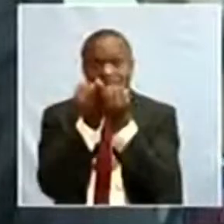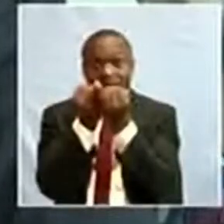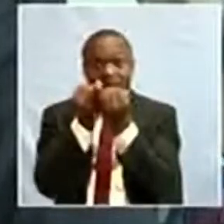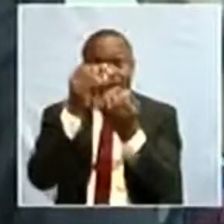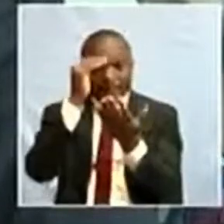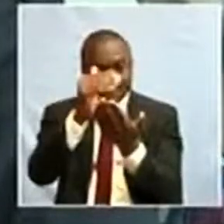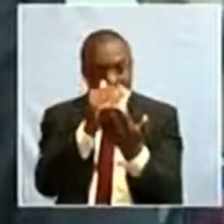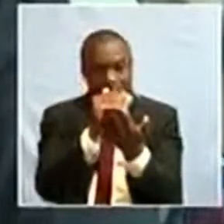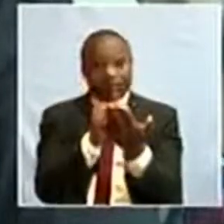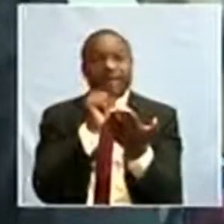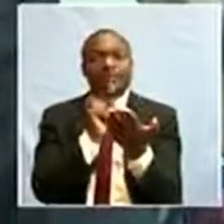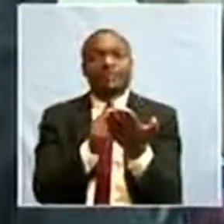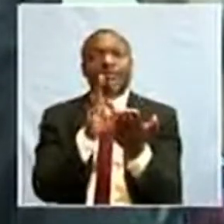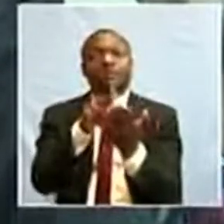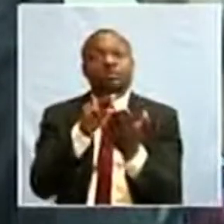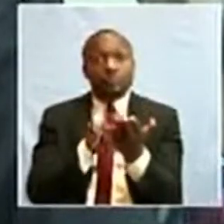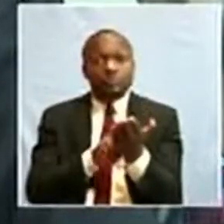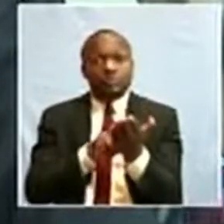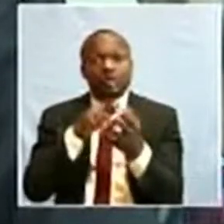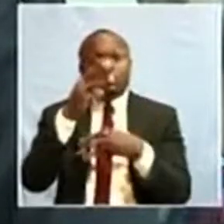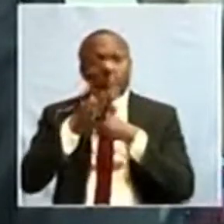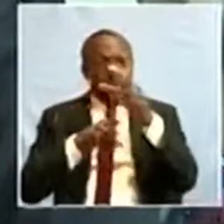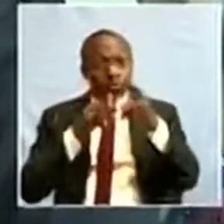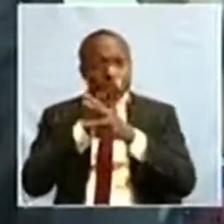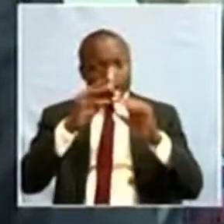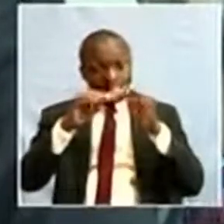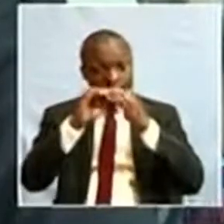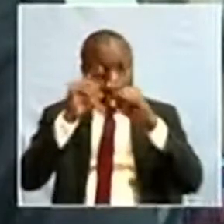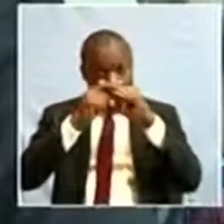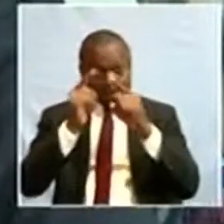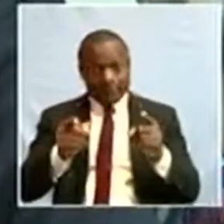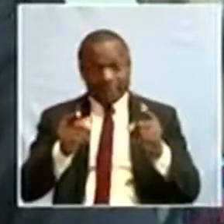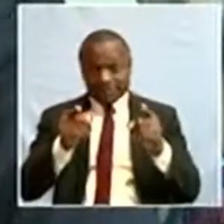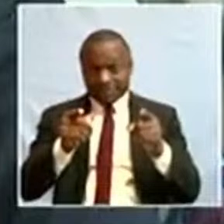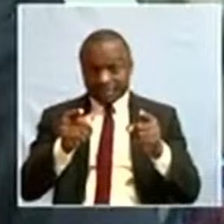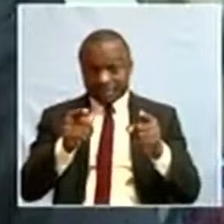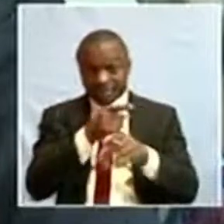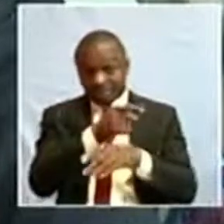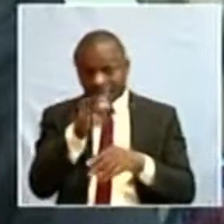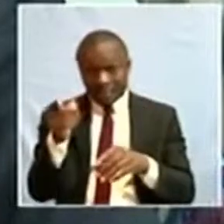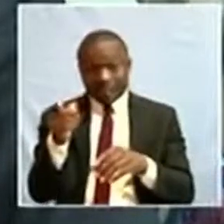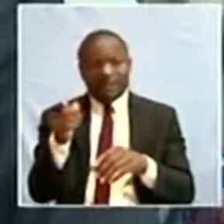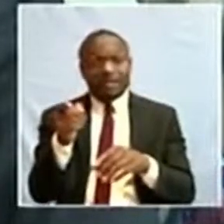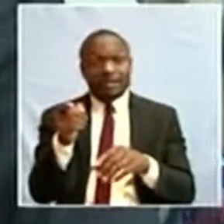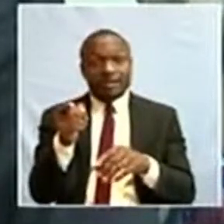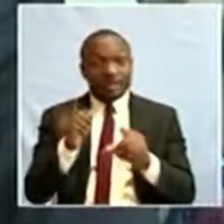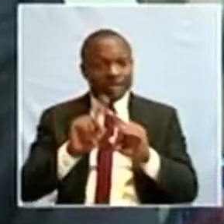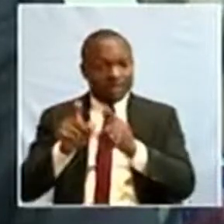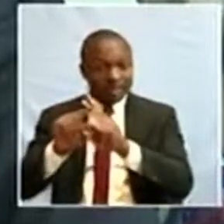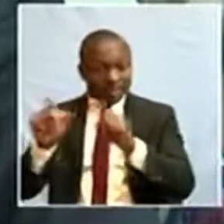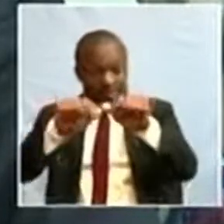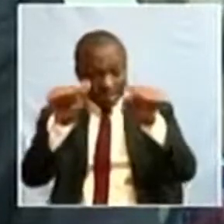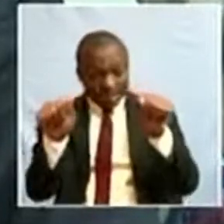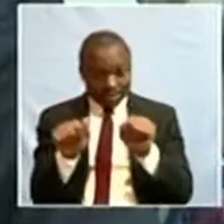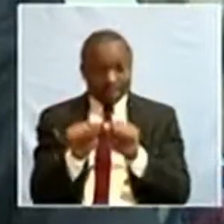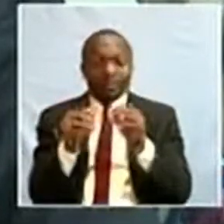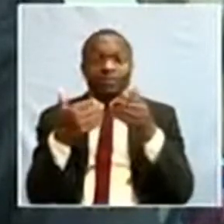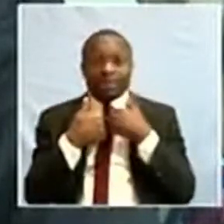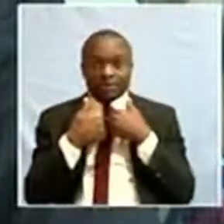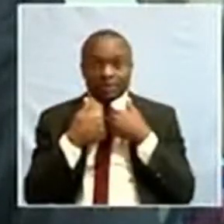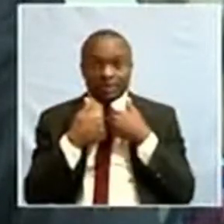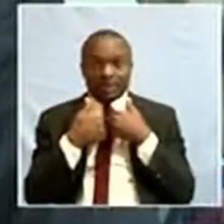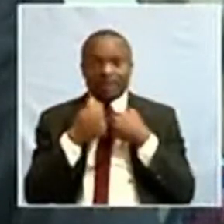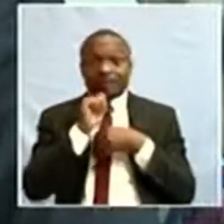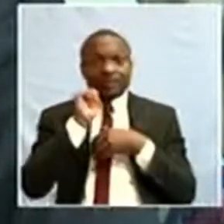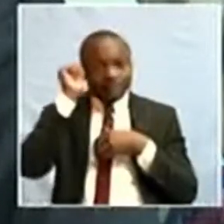these standards at global level. But within the region, we have what we know, what is known as AFROSIE, which